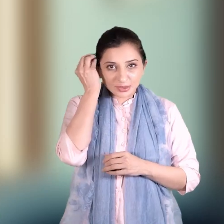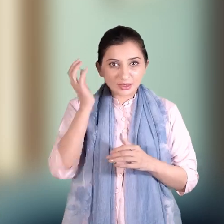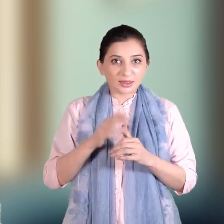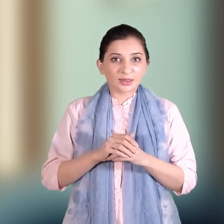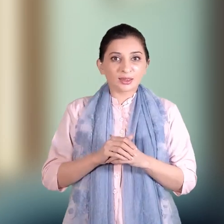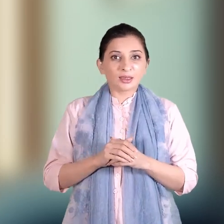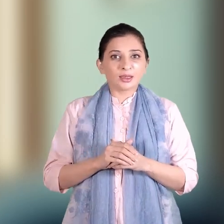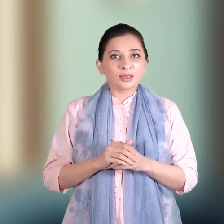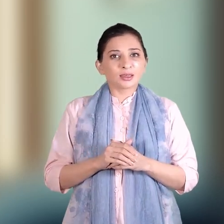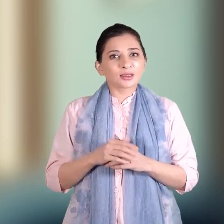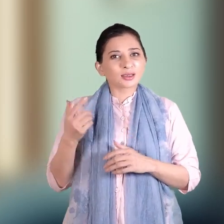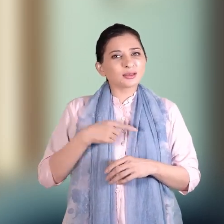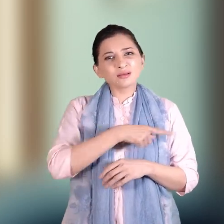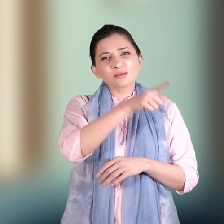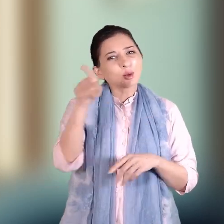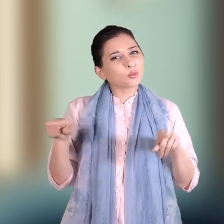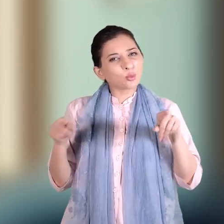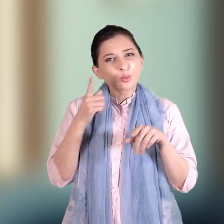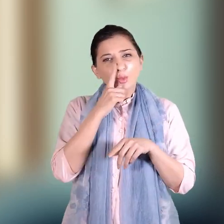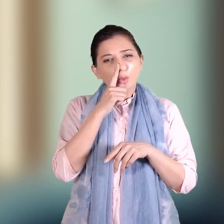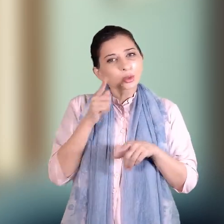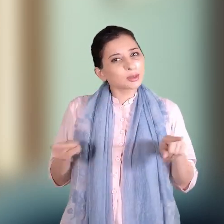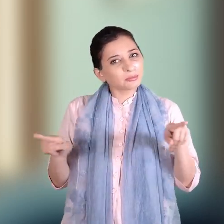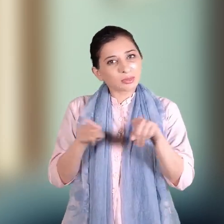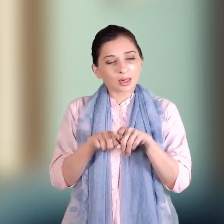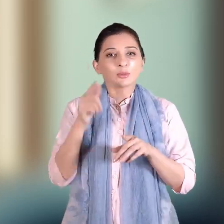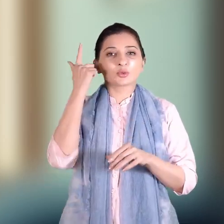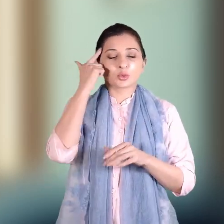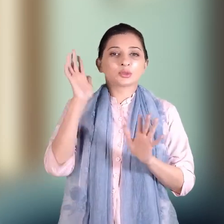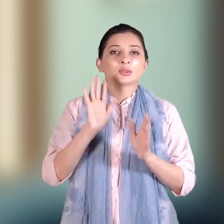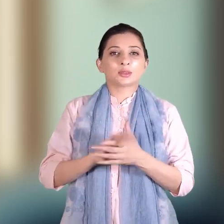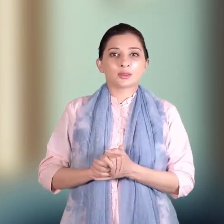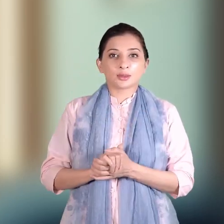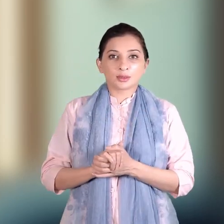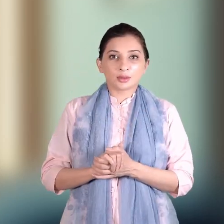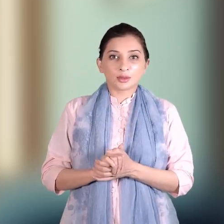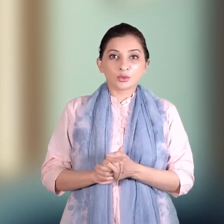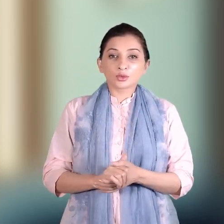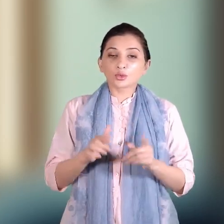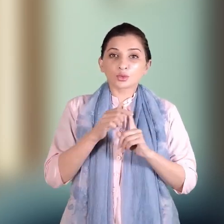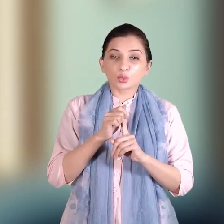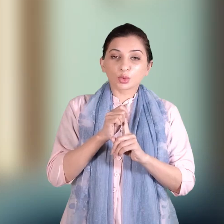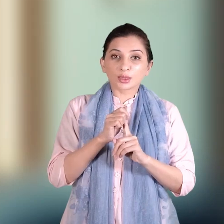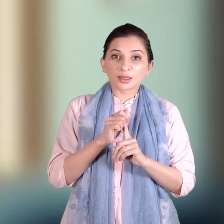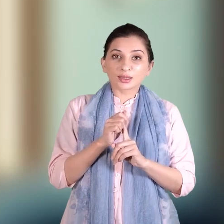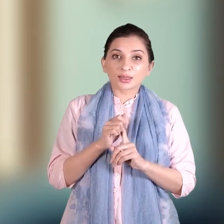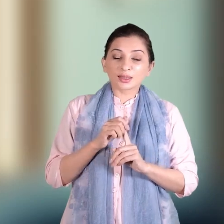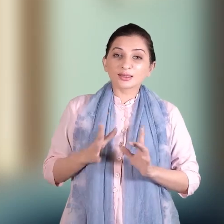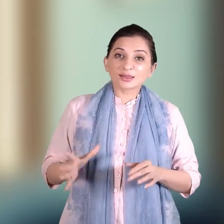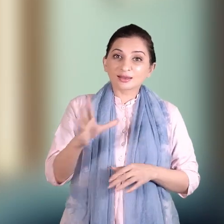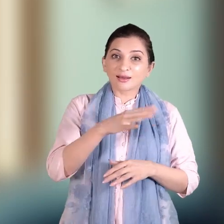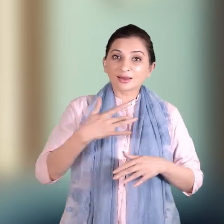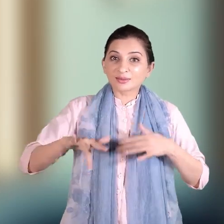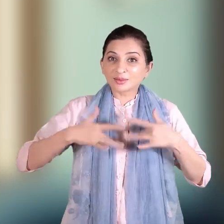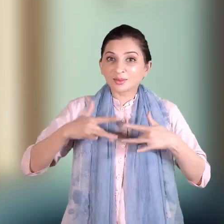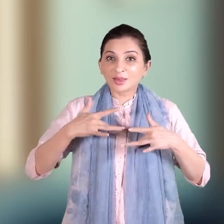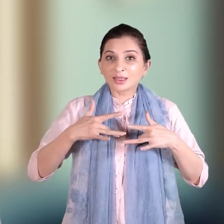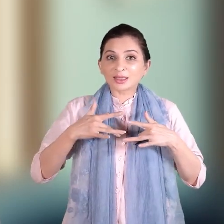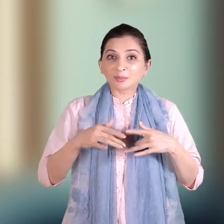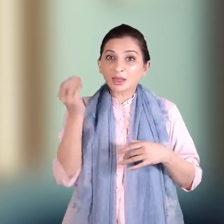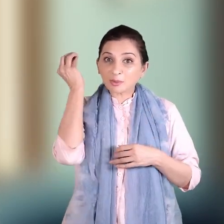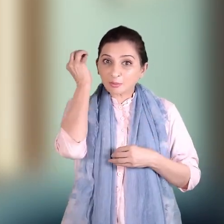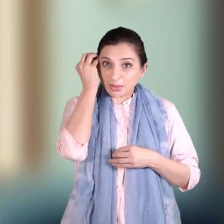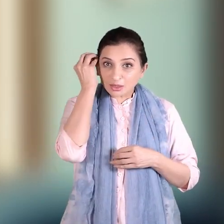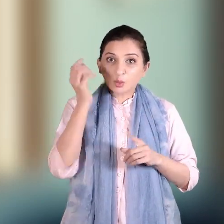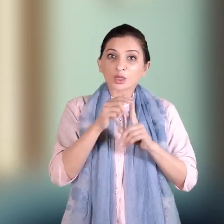natural for resentment to come up in this moment. But it's also important to understand to be mindful of these emotions.